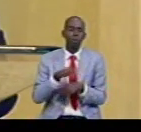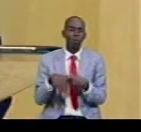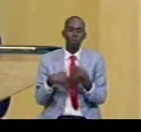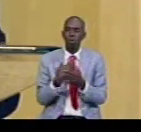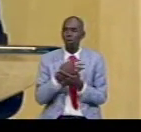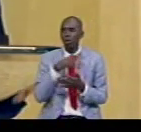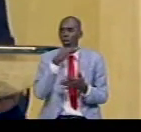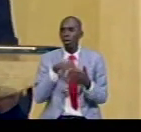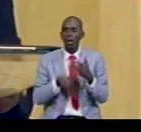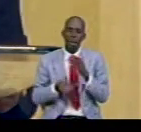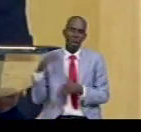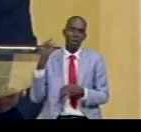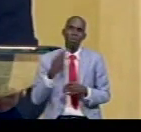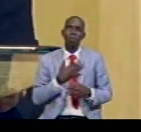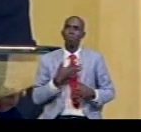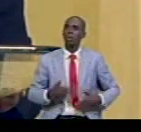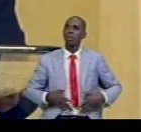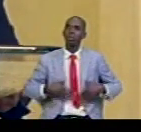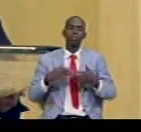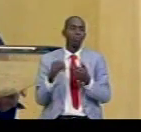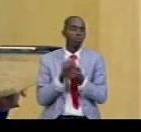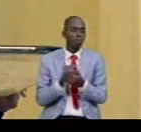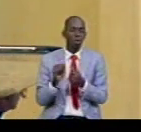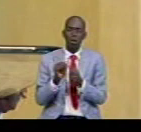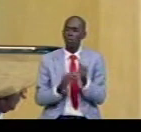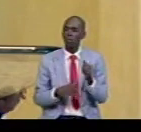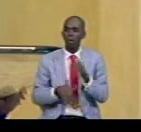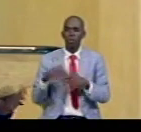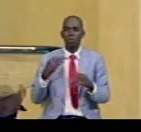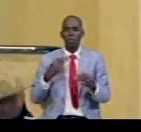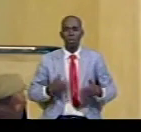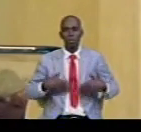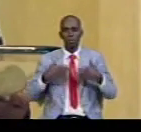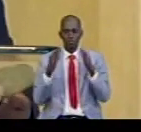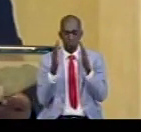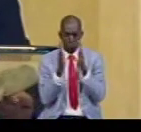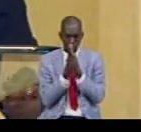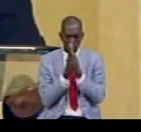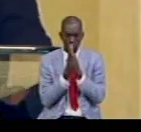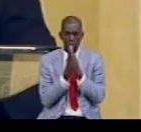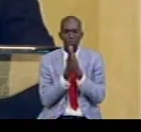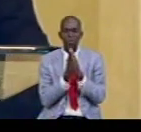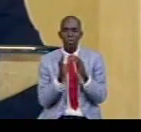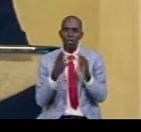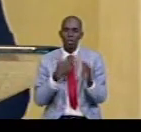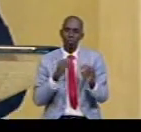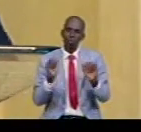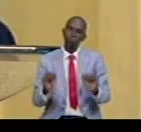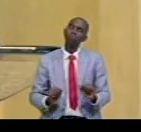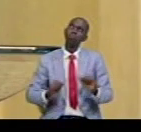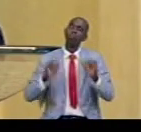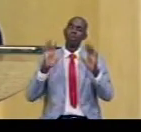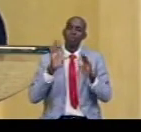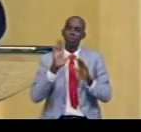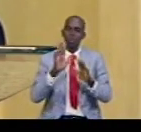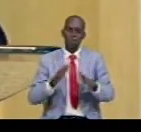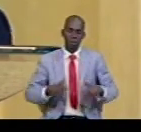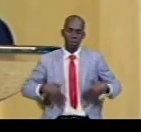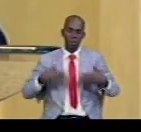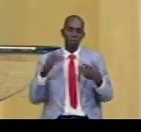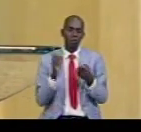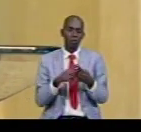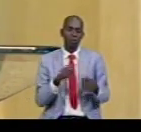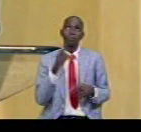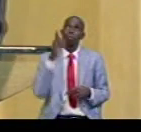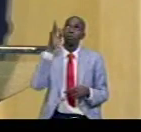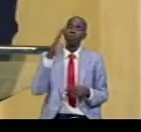Purge them out of my life. Commit yourself into the hands of God right now. Commit yourself into the hands of the Lord right now. I will not go